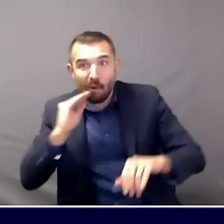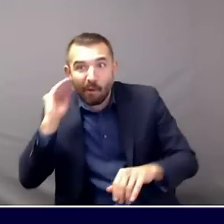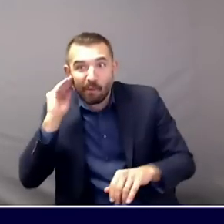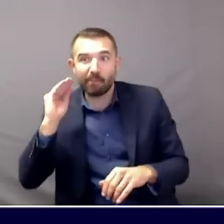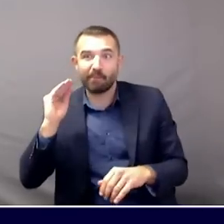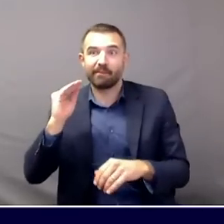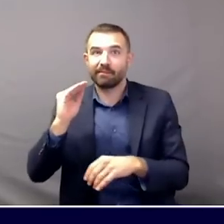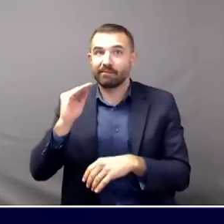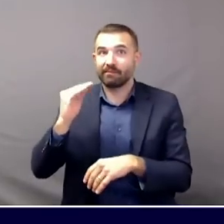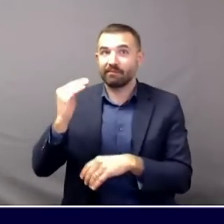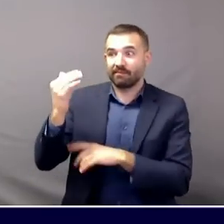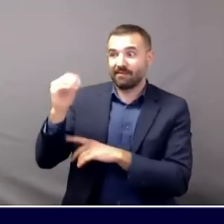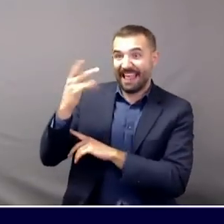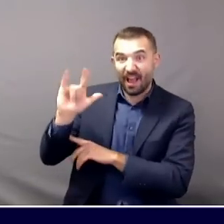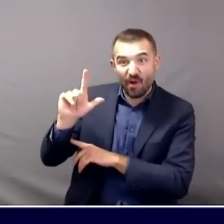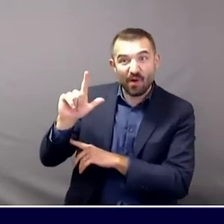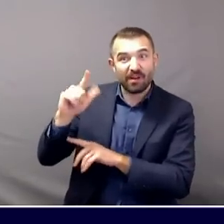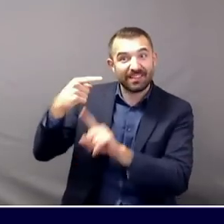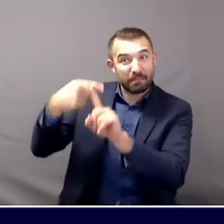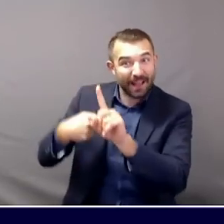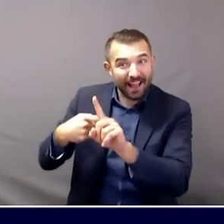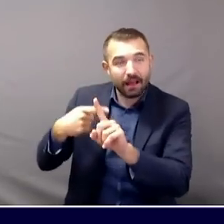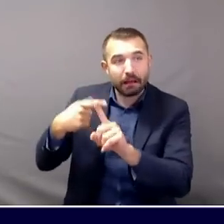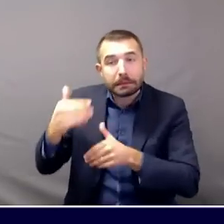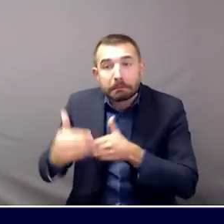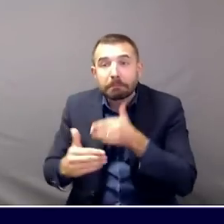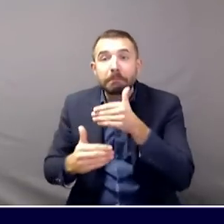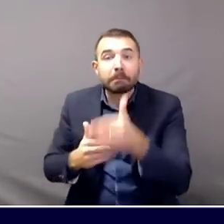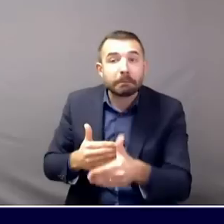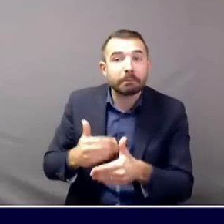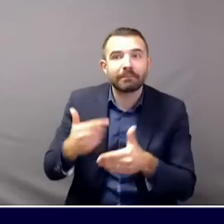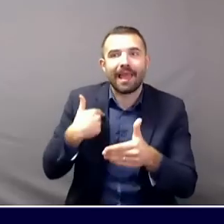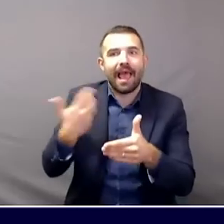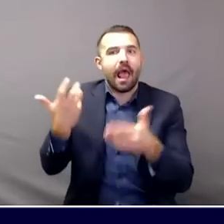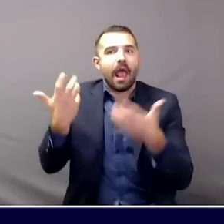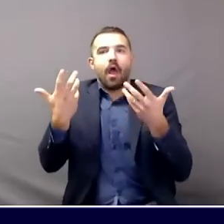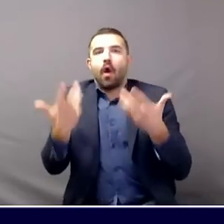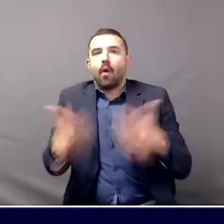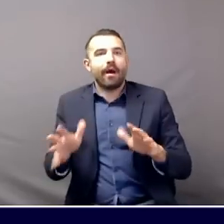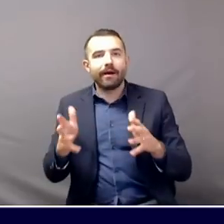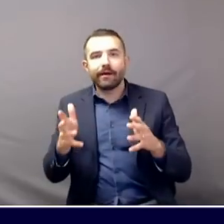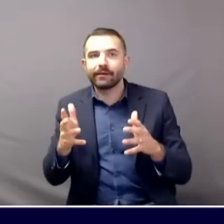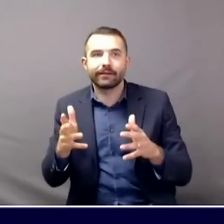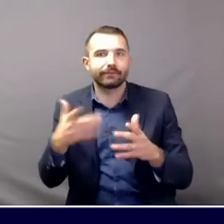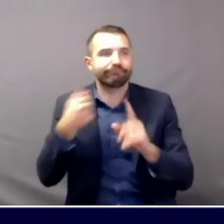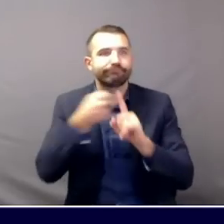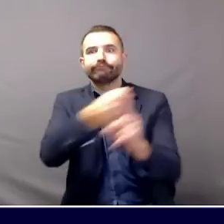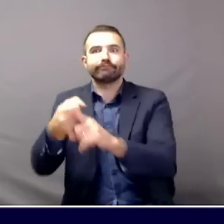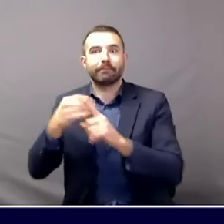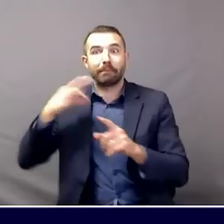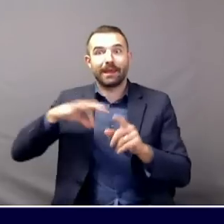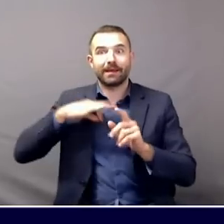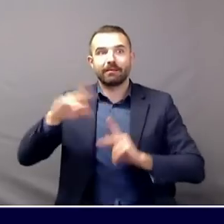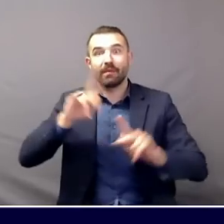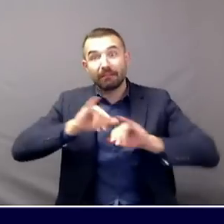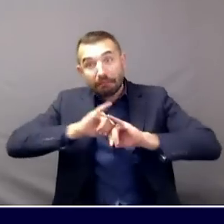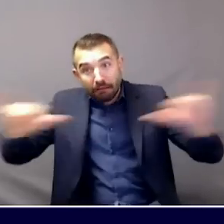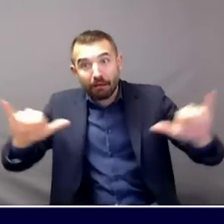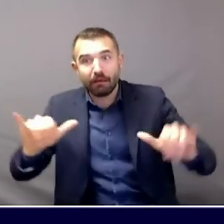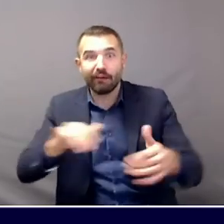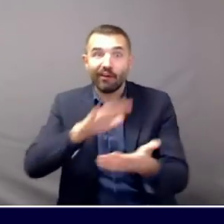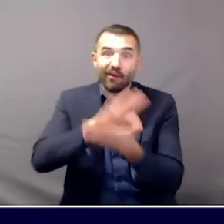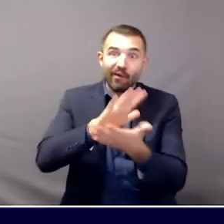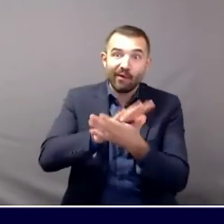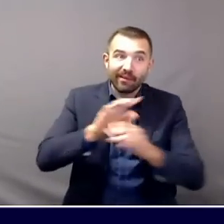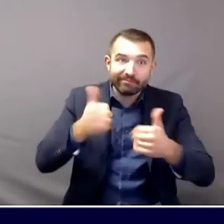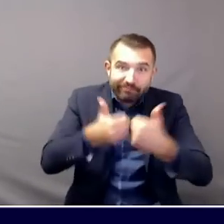were absolutely the last thing that I wanted to do as governor of the state of Maine. Would you want to tell people that they can't mourn the loss of a